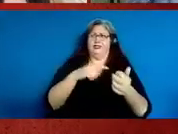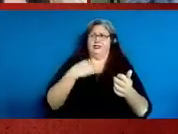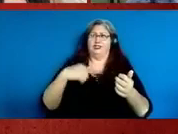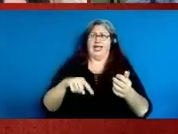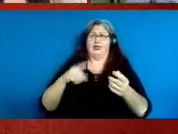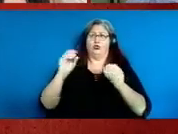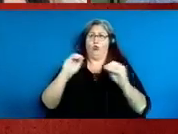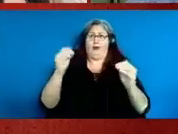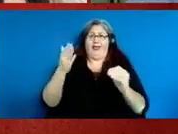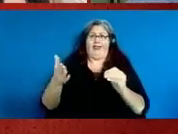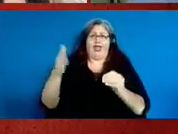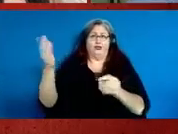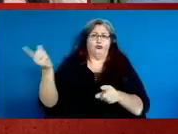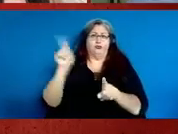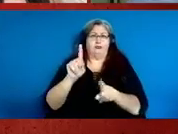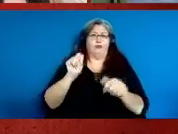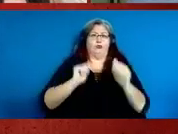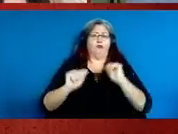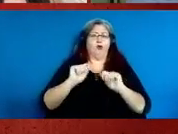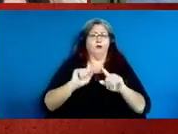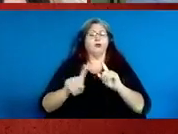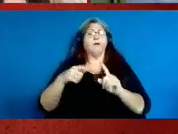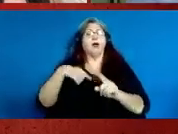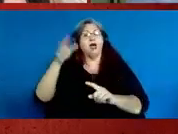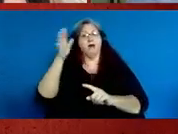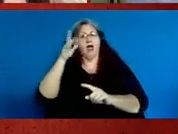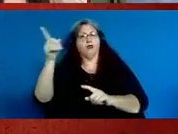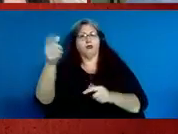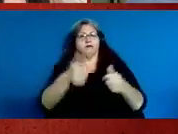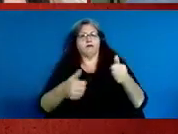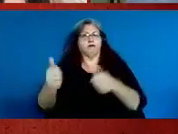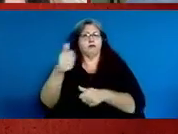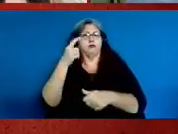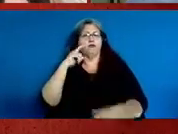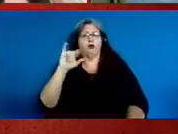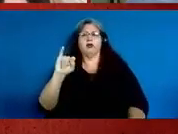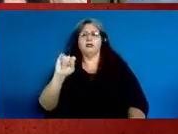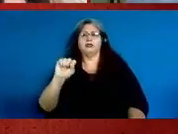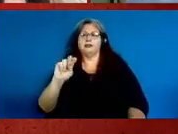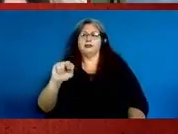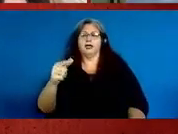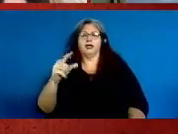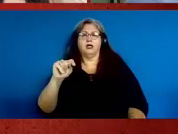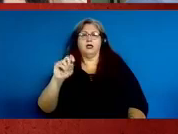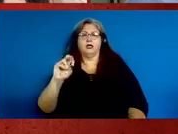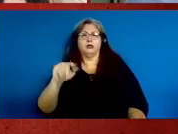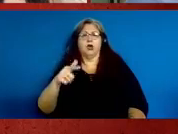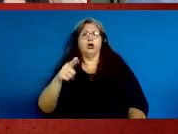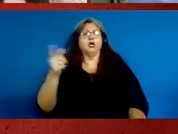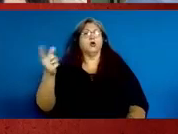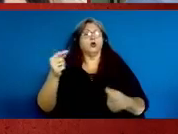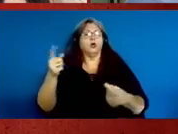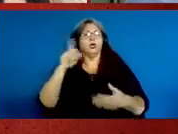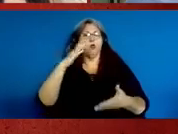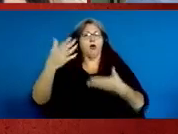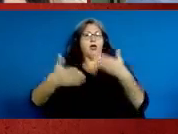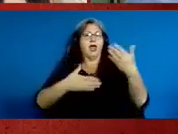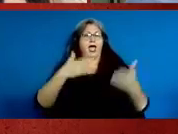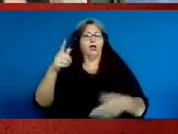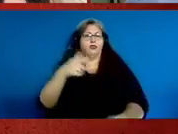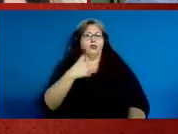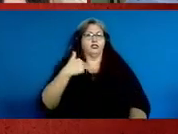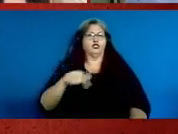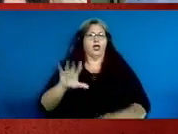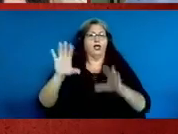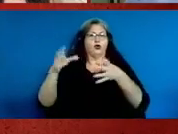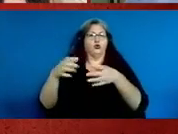right? So my father is the head of the Hip Sing Tong, and so he would hire the Chinese opera group from